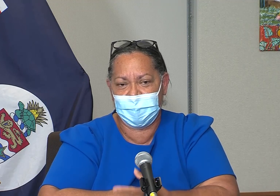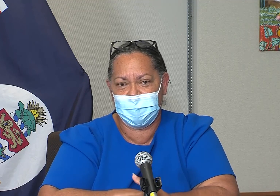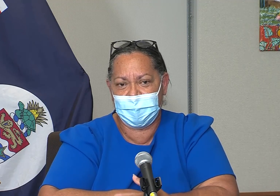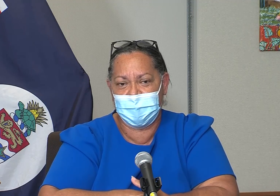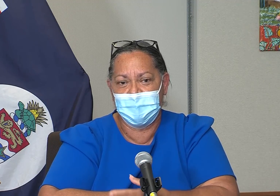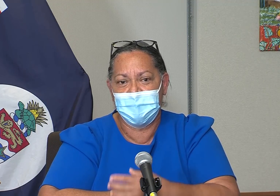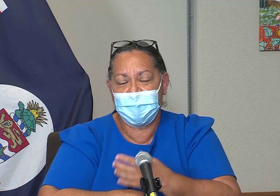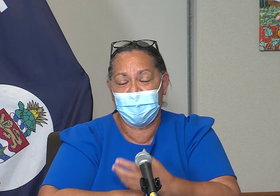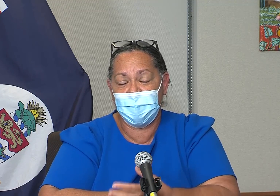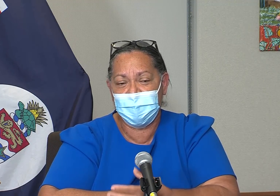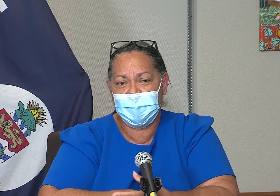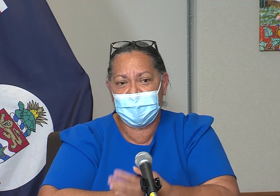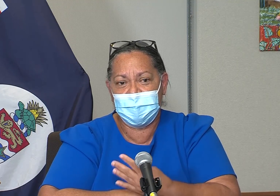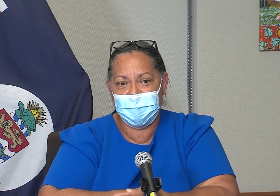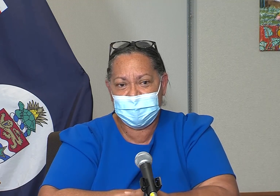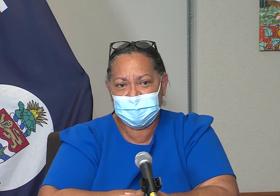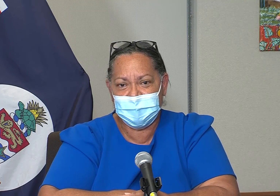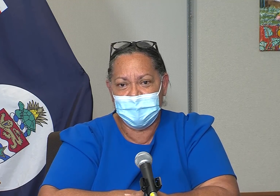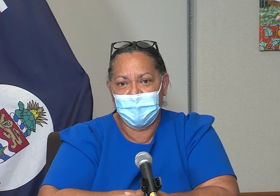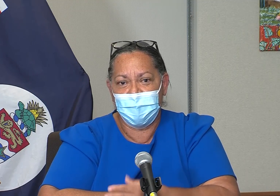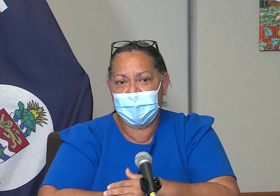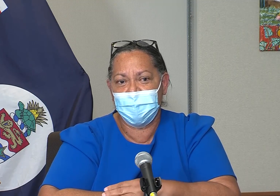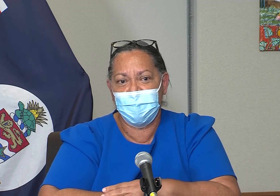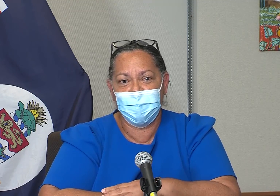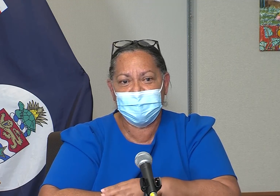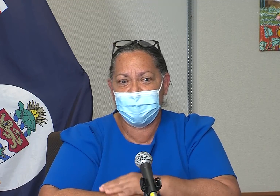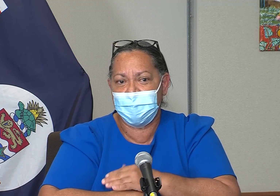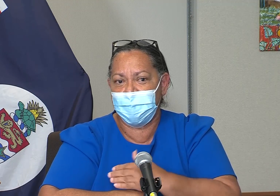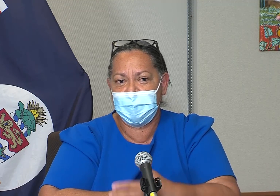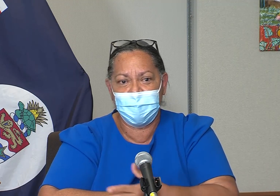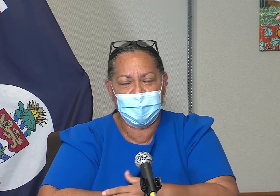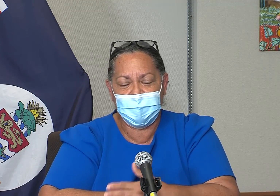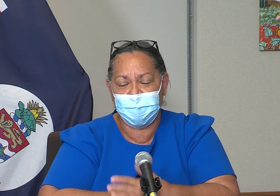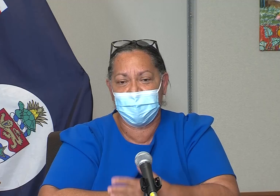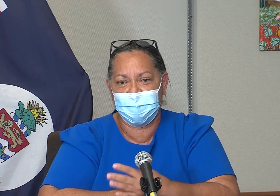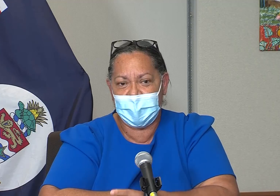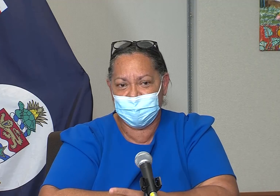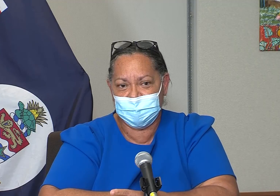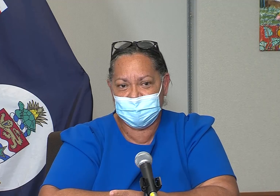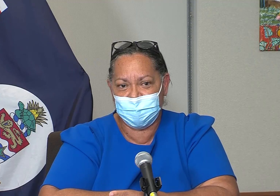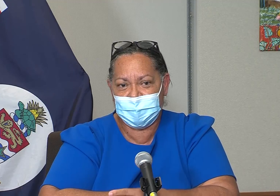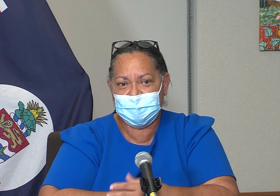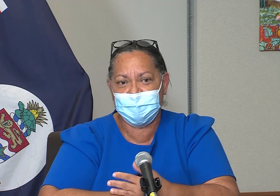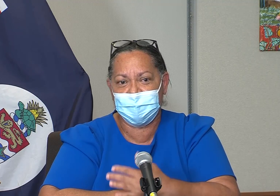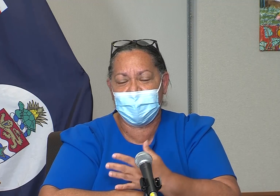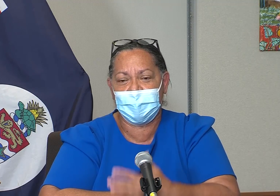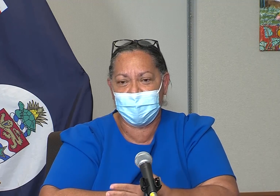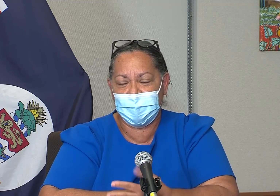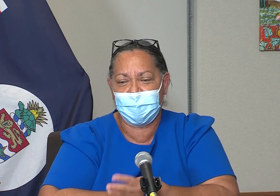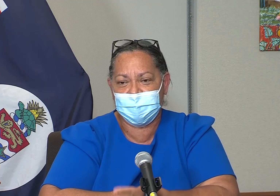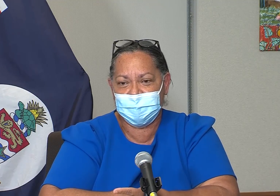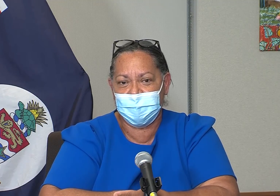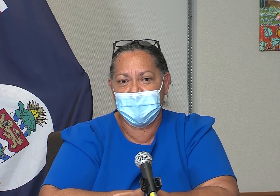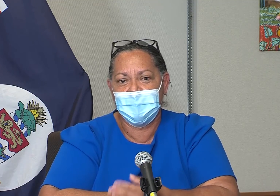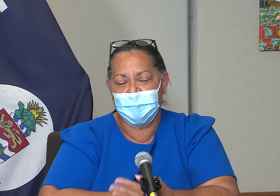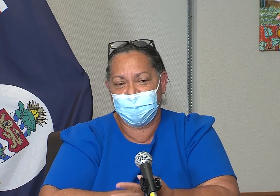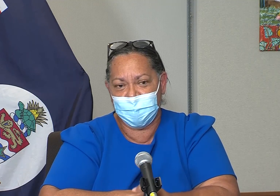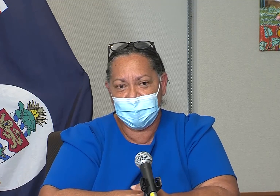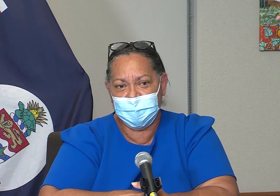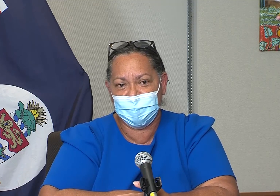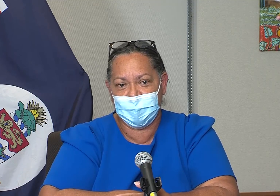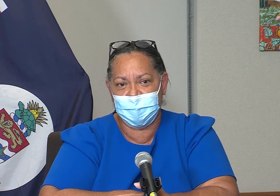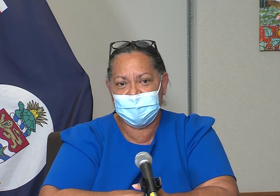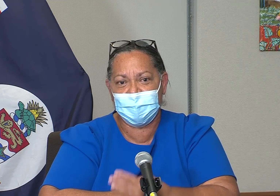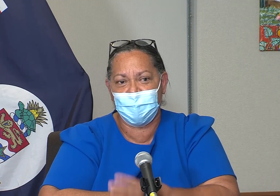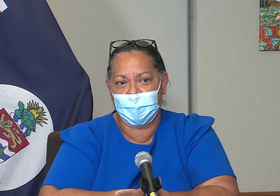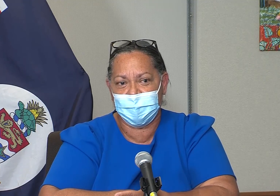you see, Cayman, that when we get lemons, we can use them in many, many different fashions. But as a good Caribbean person, you throw